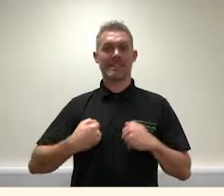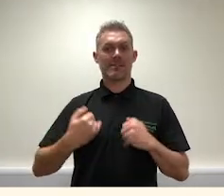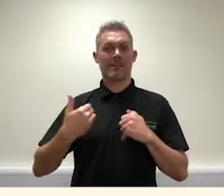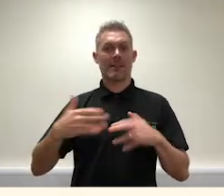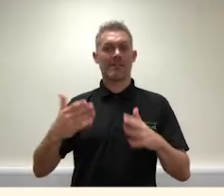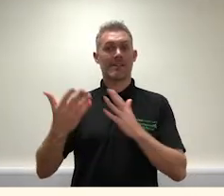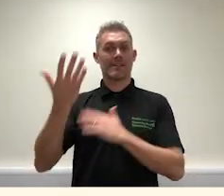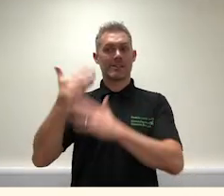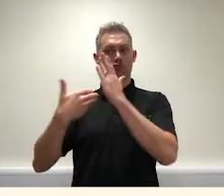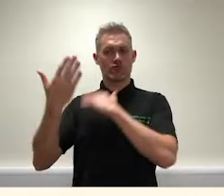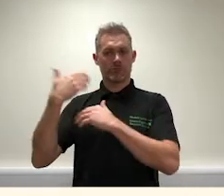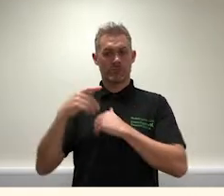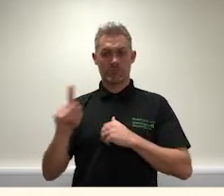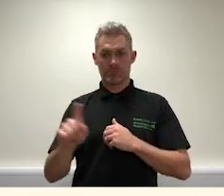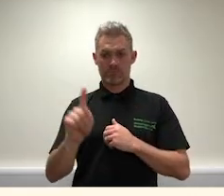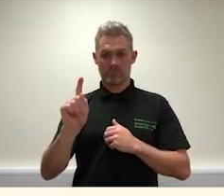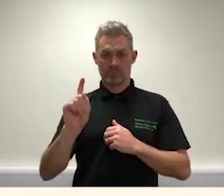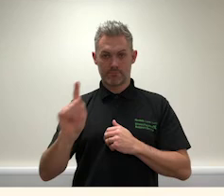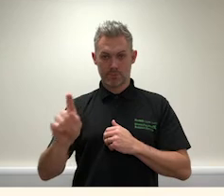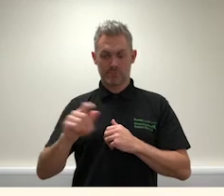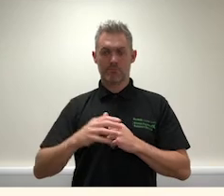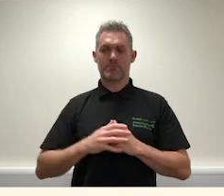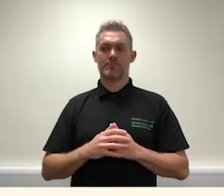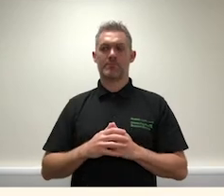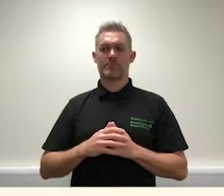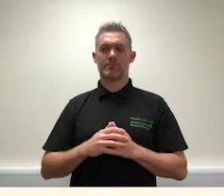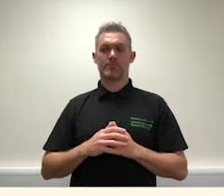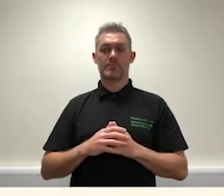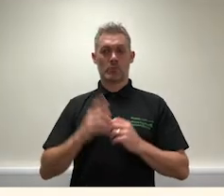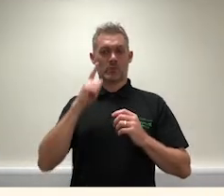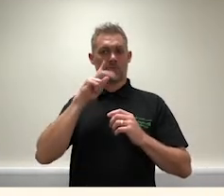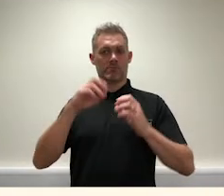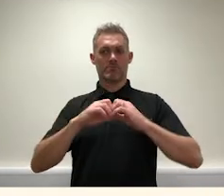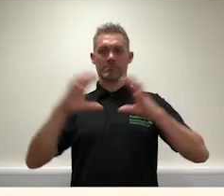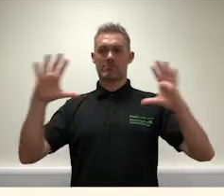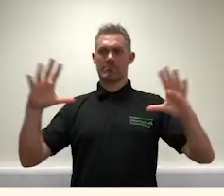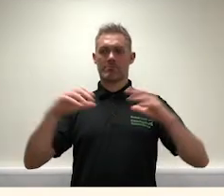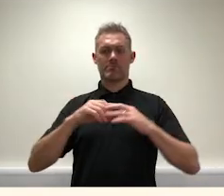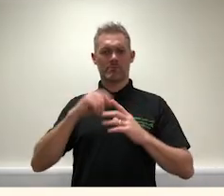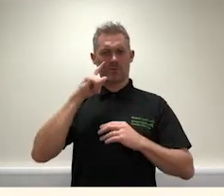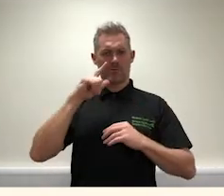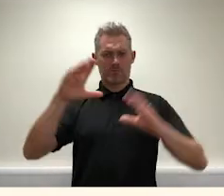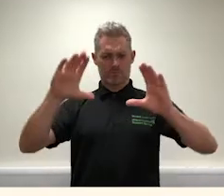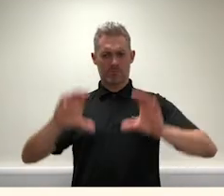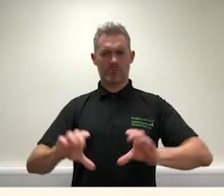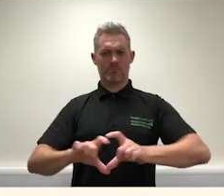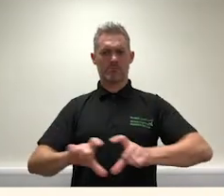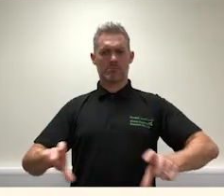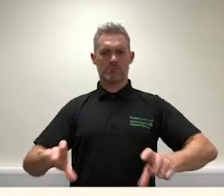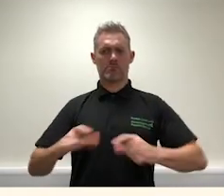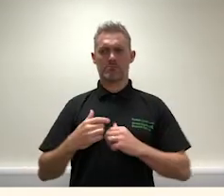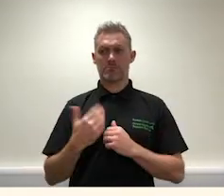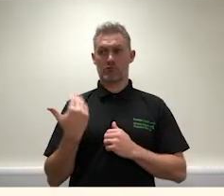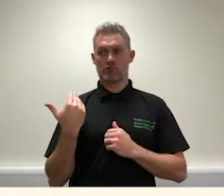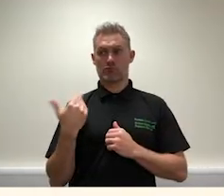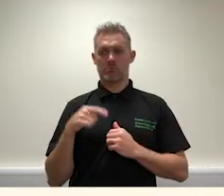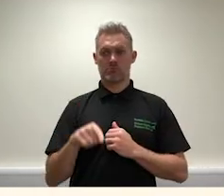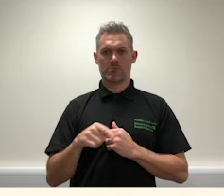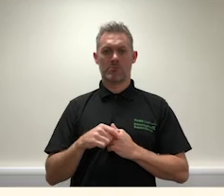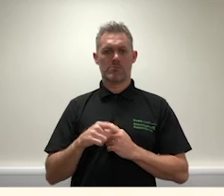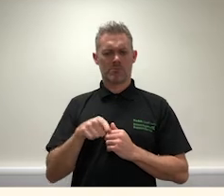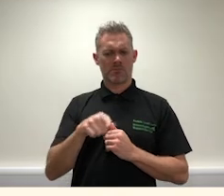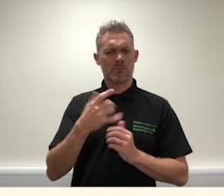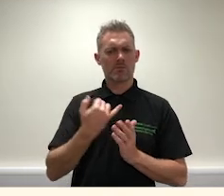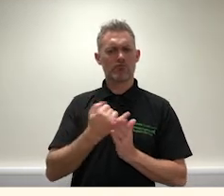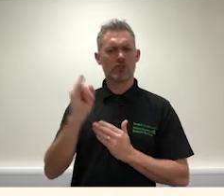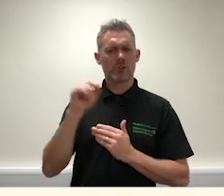section will show you all the approved sick leave requests you have submitted in the past. Scroll here to find the sick leave that was rejected, the